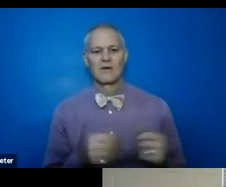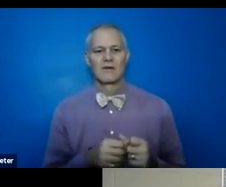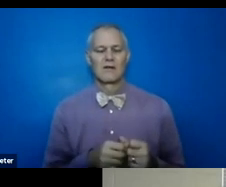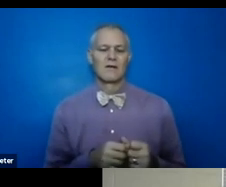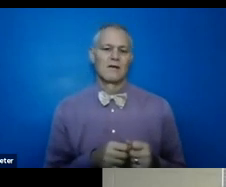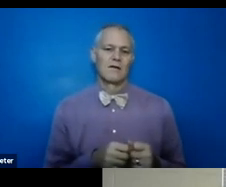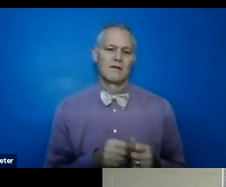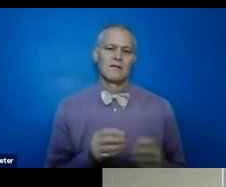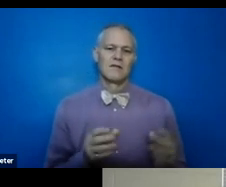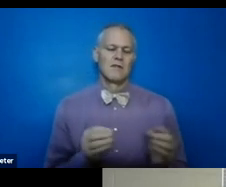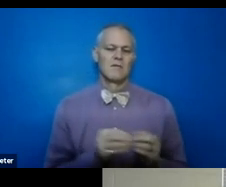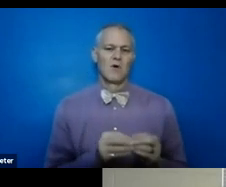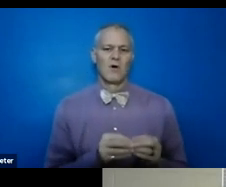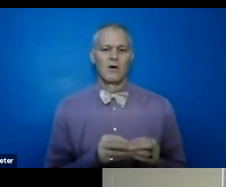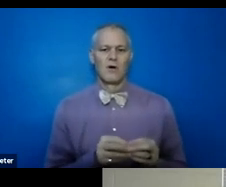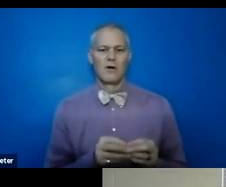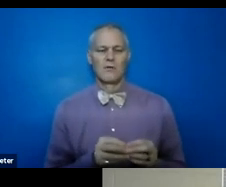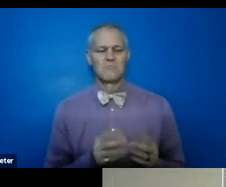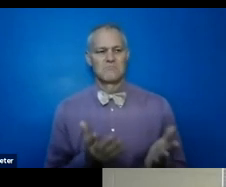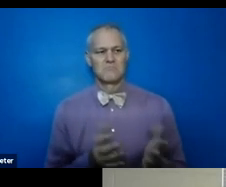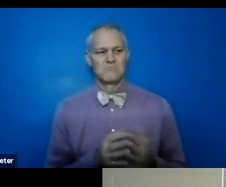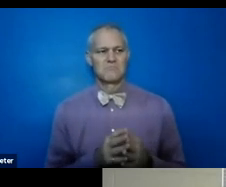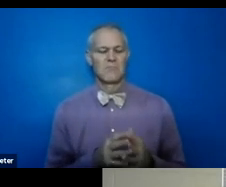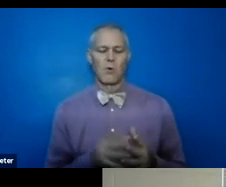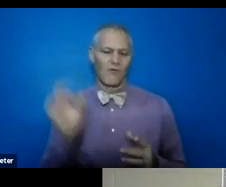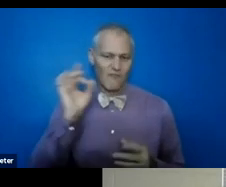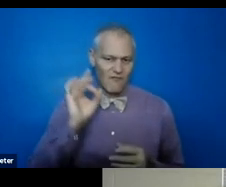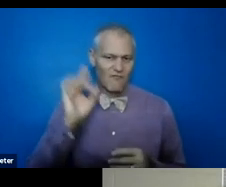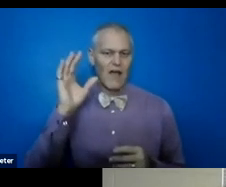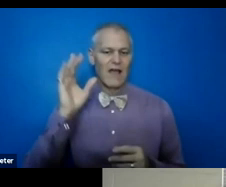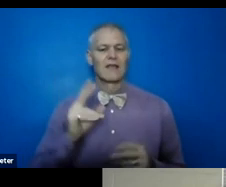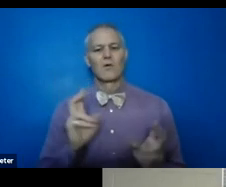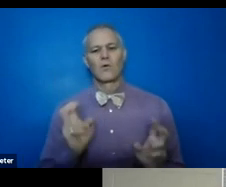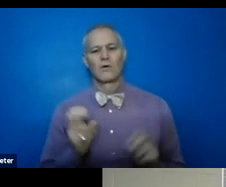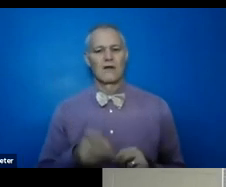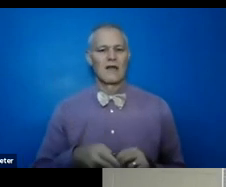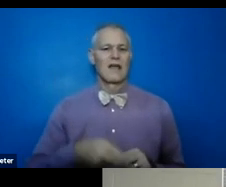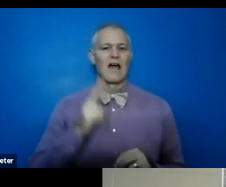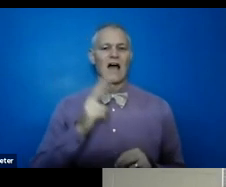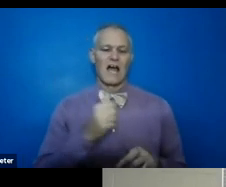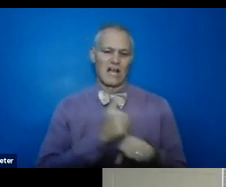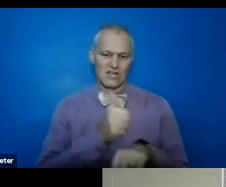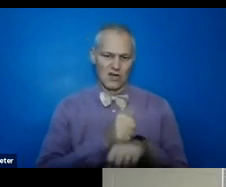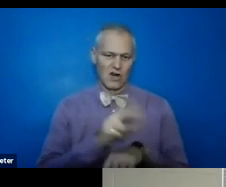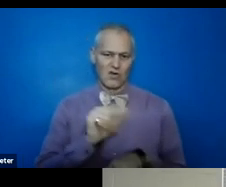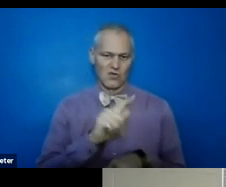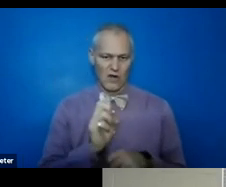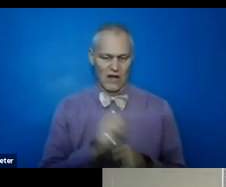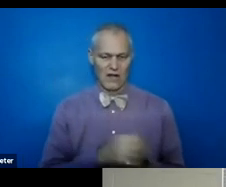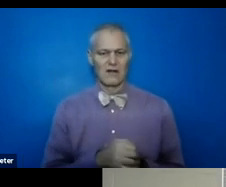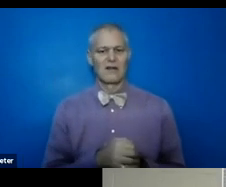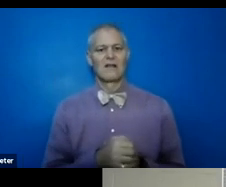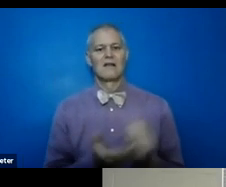some of the violent dorms, a high charge rate, meaning that these individuals have gotten